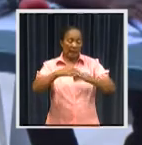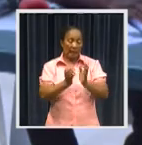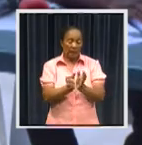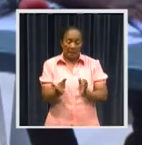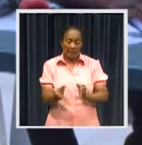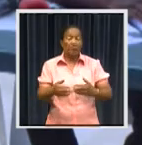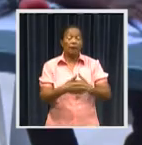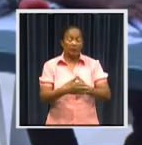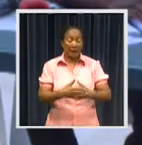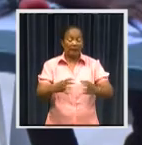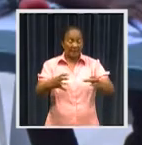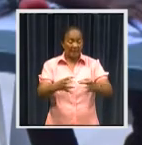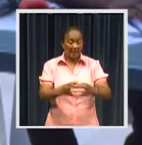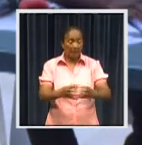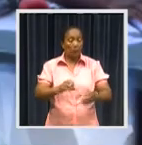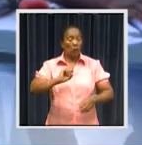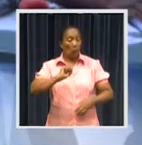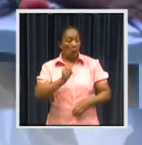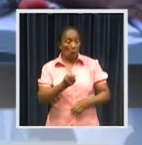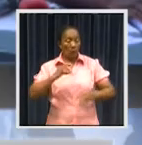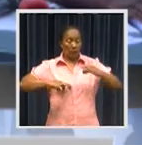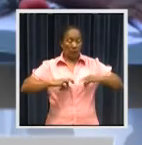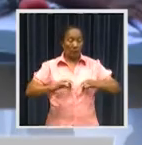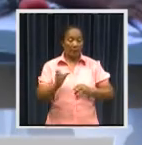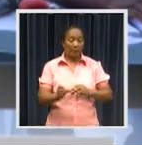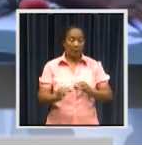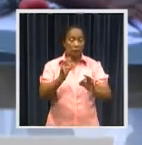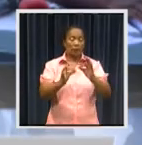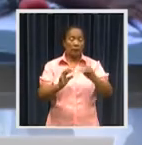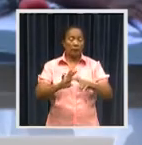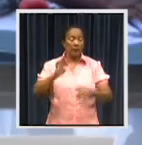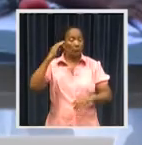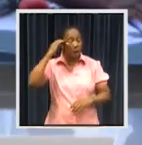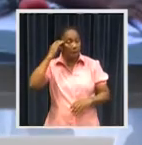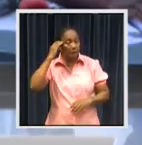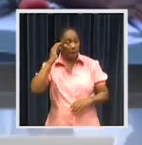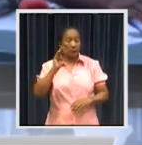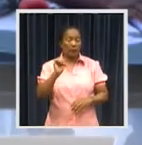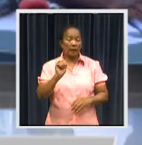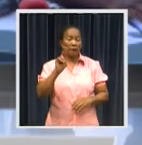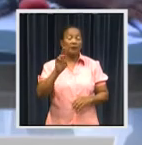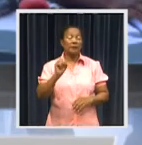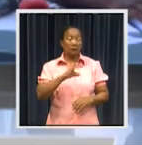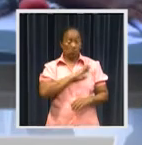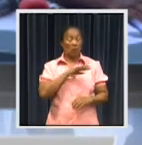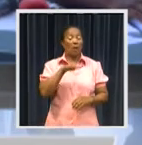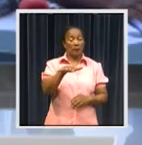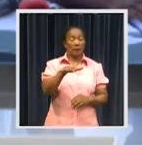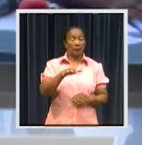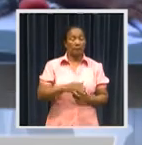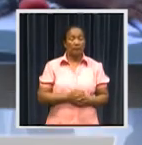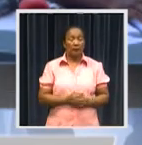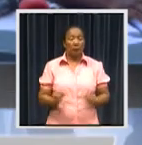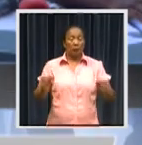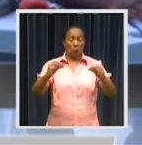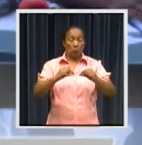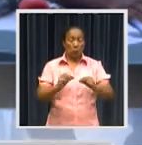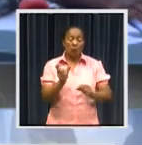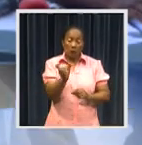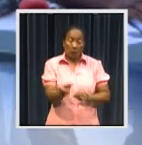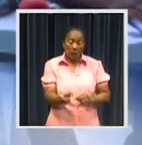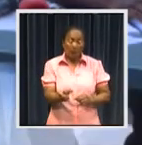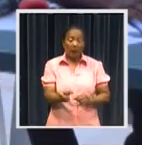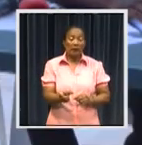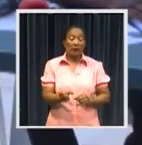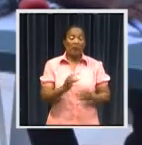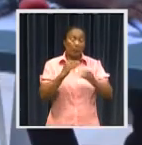in a general members' meeting where the Minister of Justice and Police, Eugene van der Sand, was present. Next week, talks